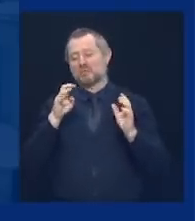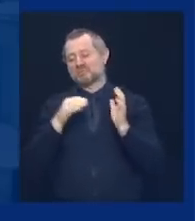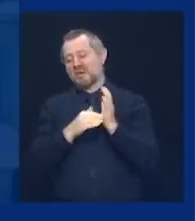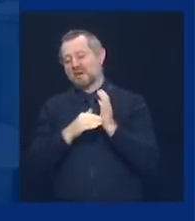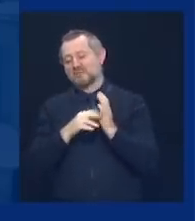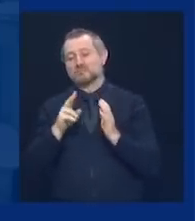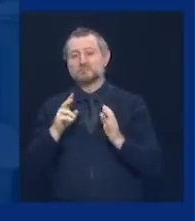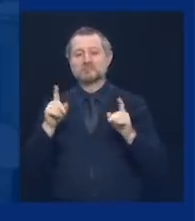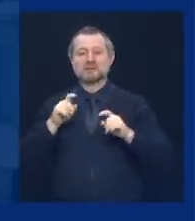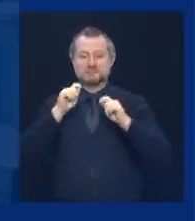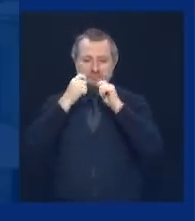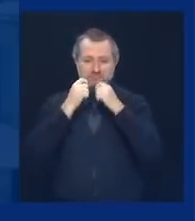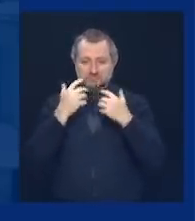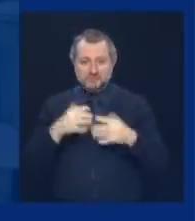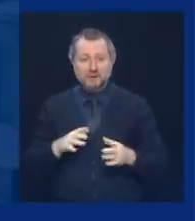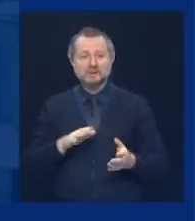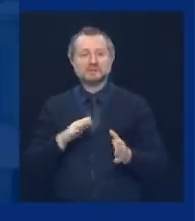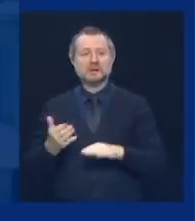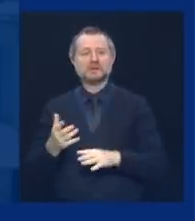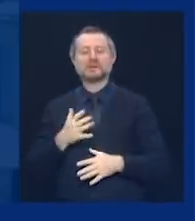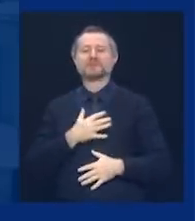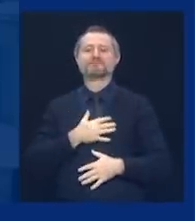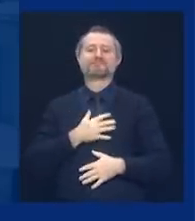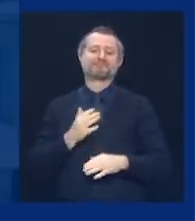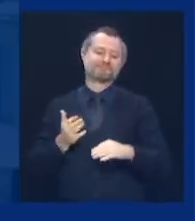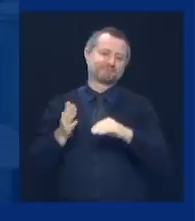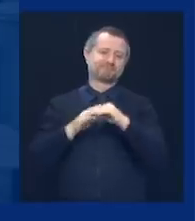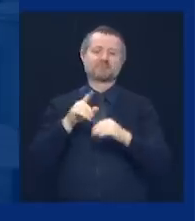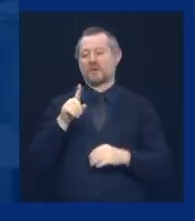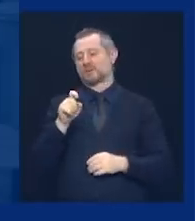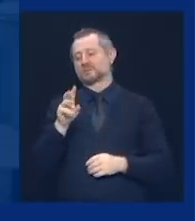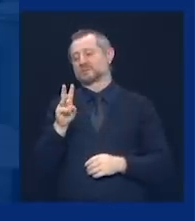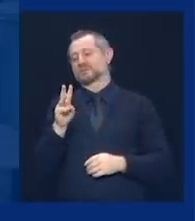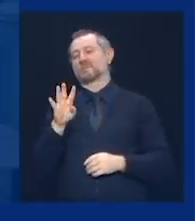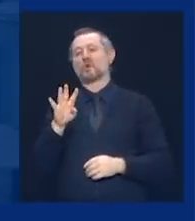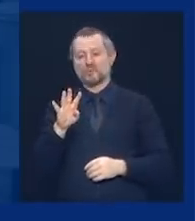especially during this holiday season. What a terrible,